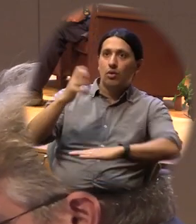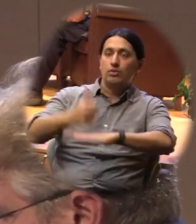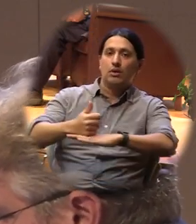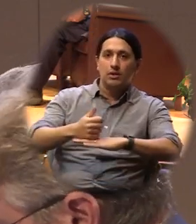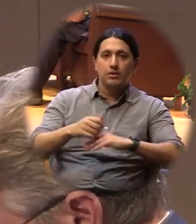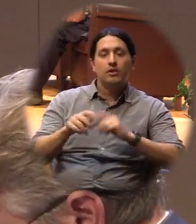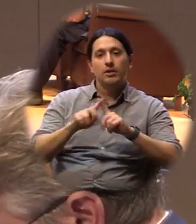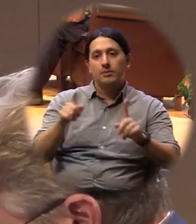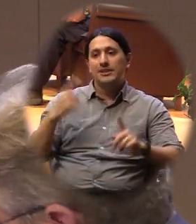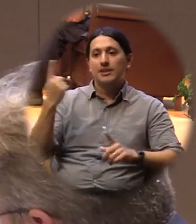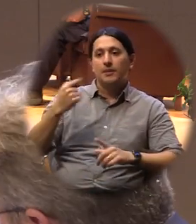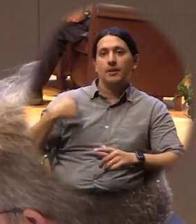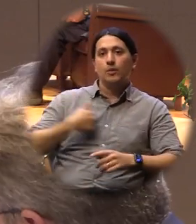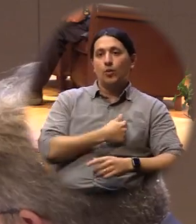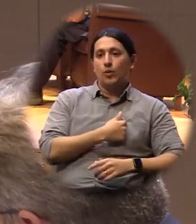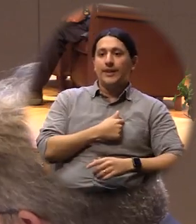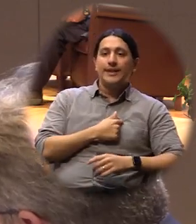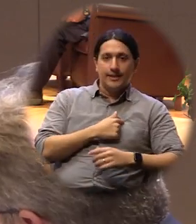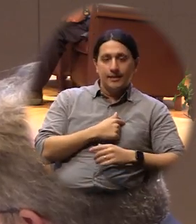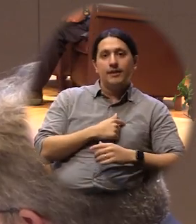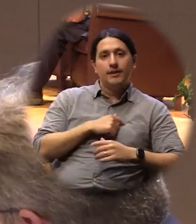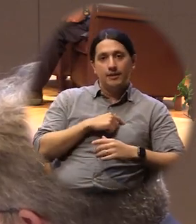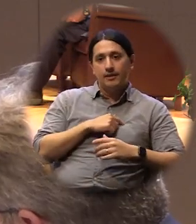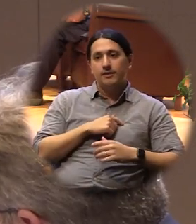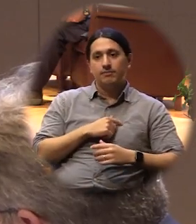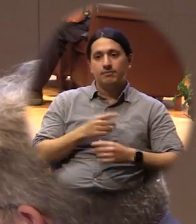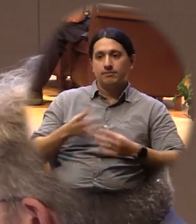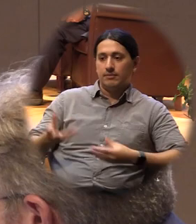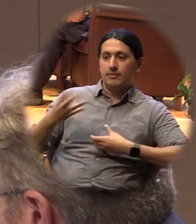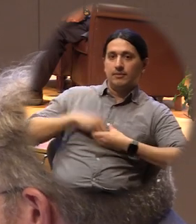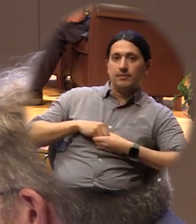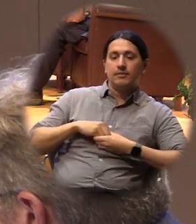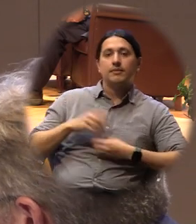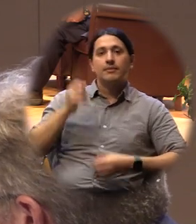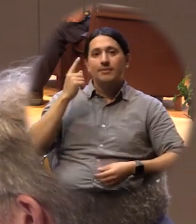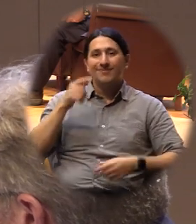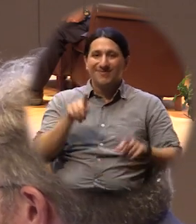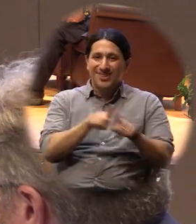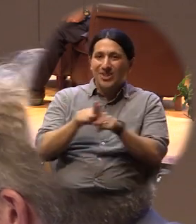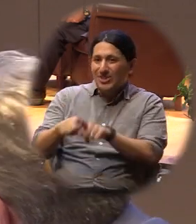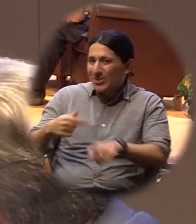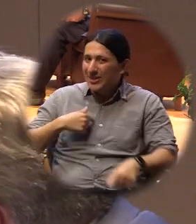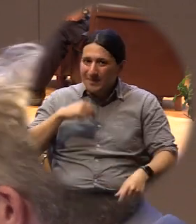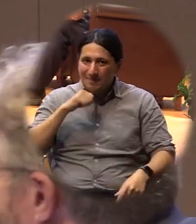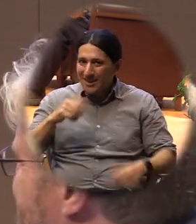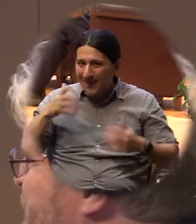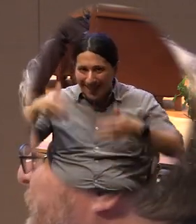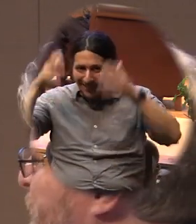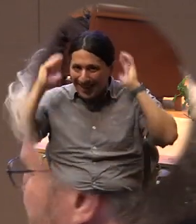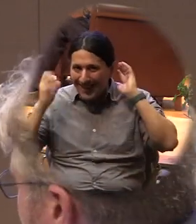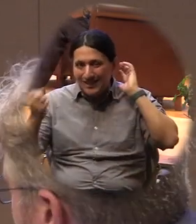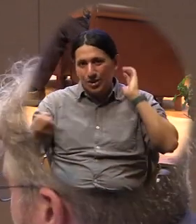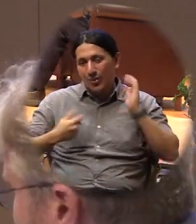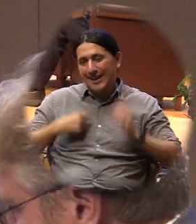socialized into. I am also not a lion, so I can't speak to whether or not